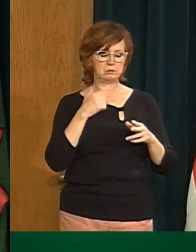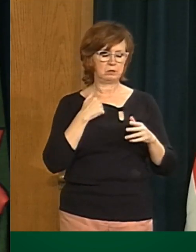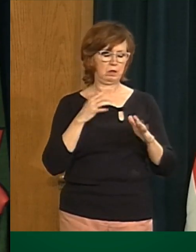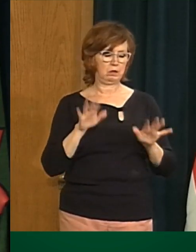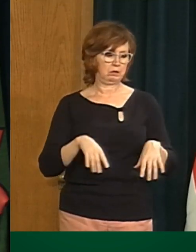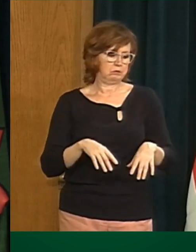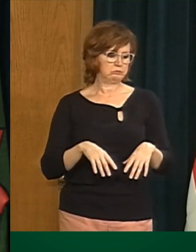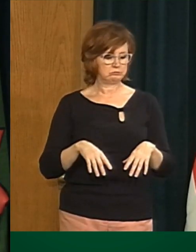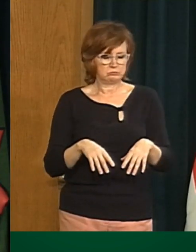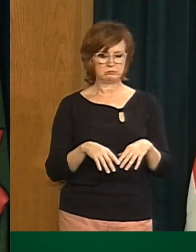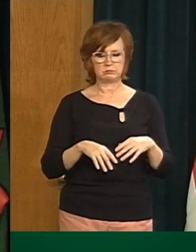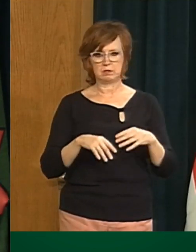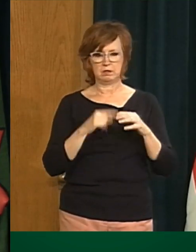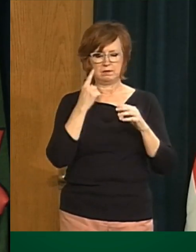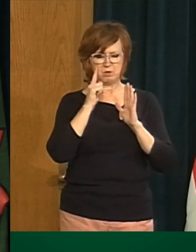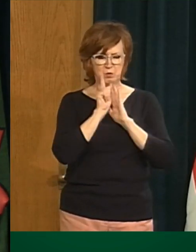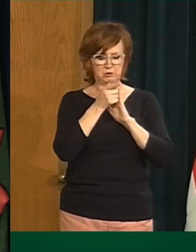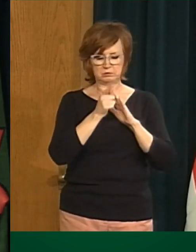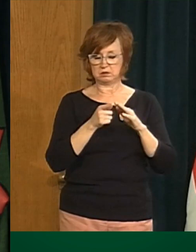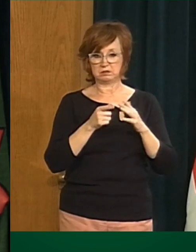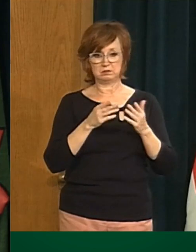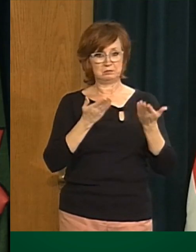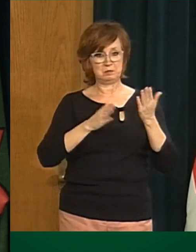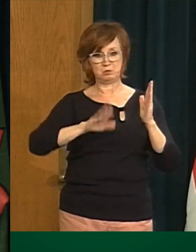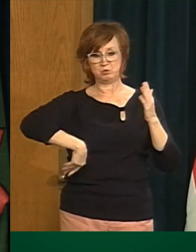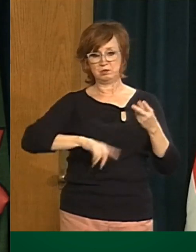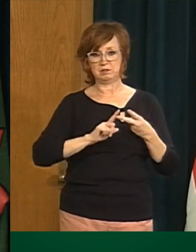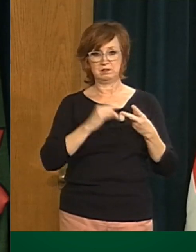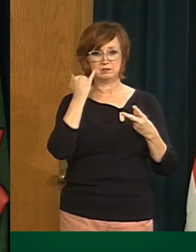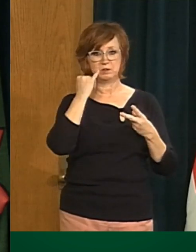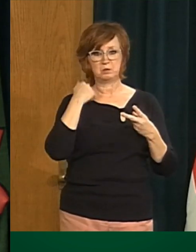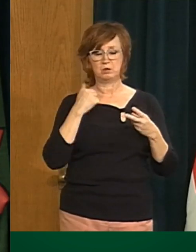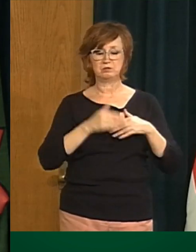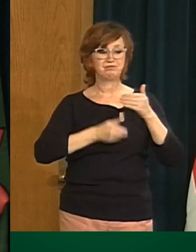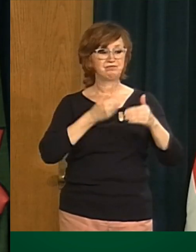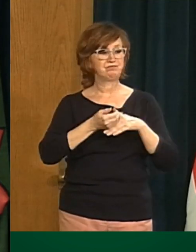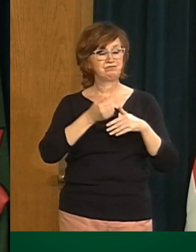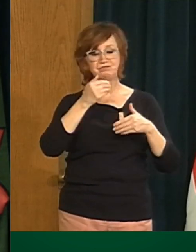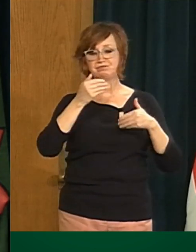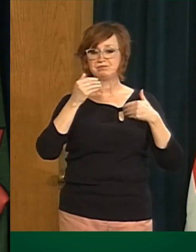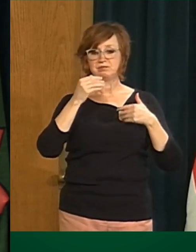about, if you let your guard down for a moment and start leaving your home for